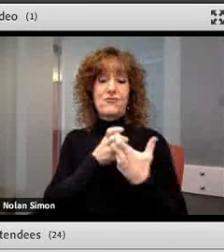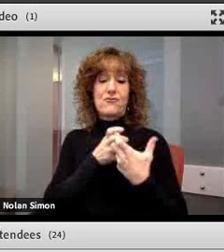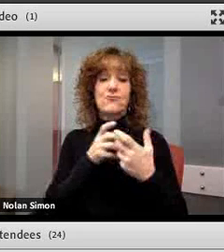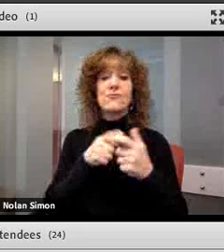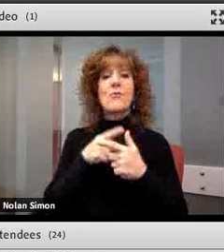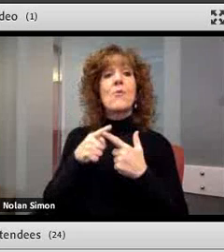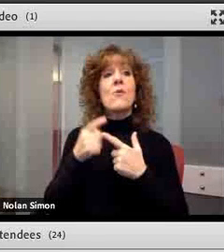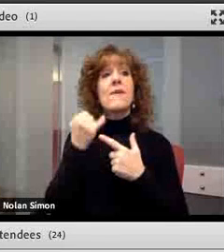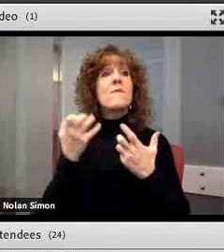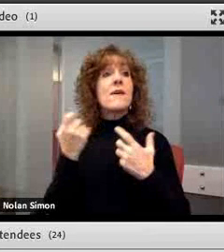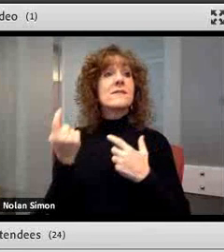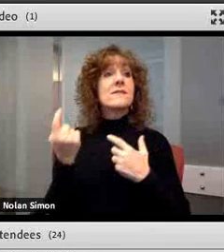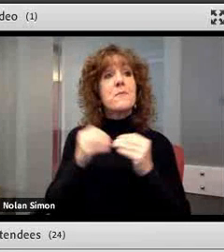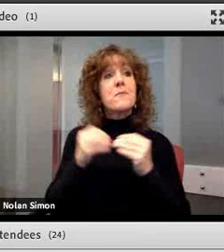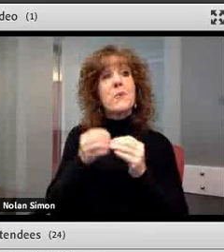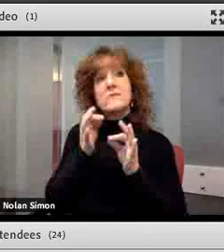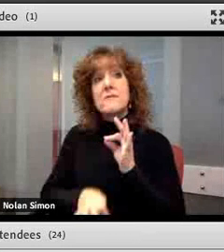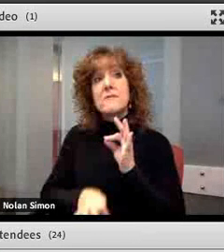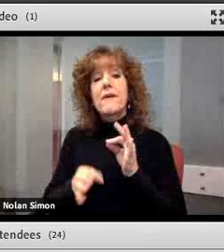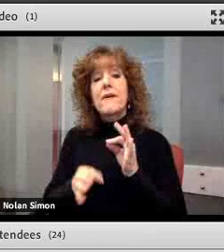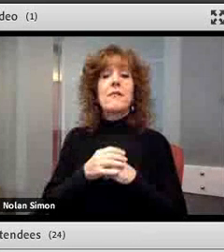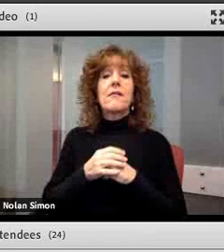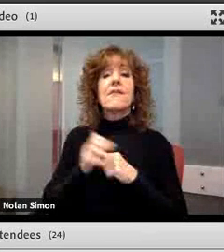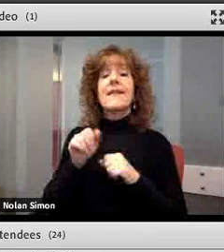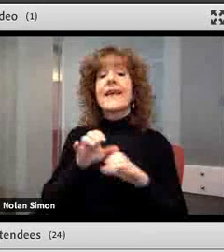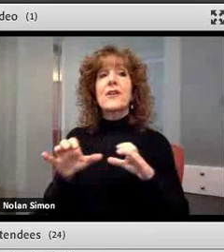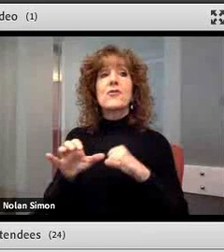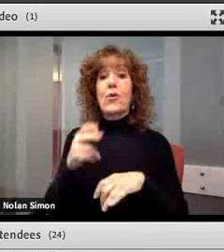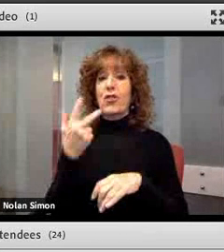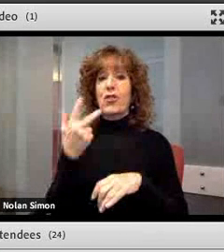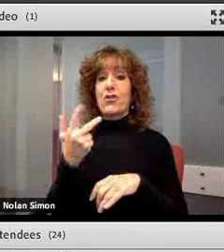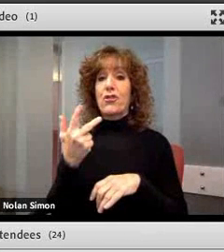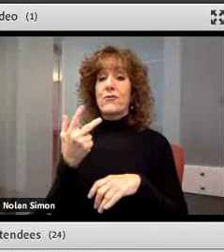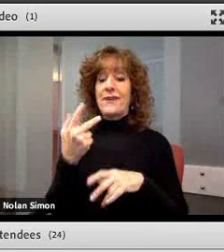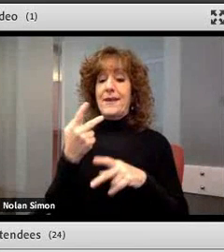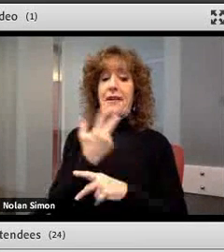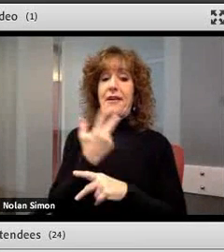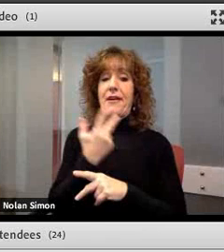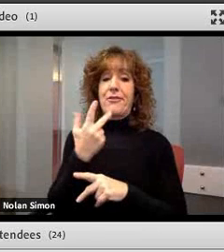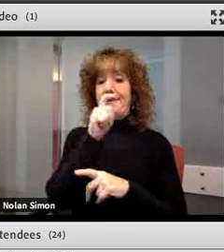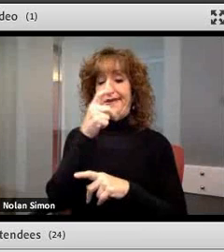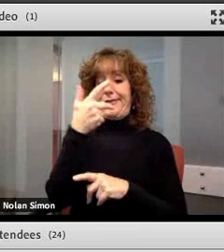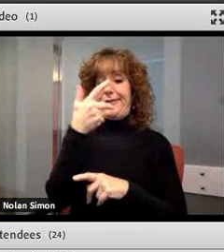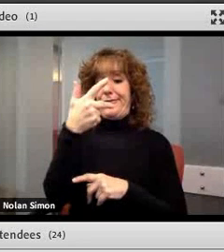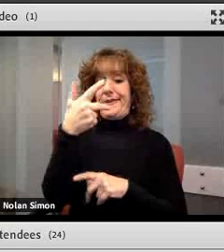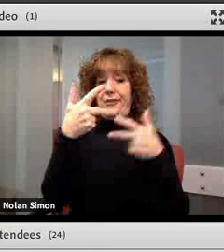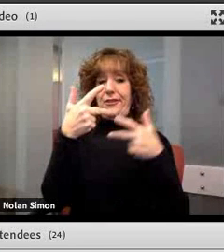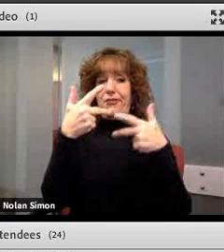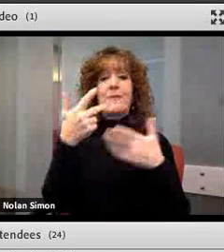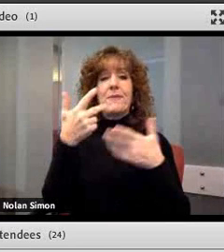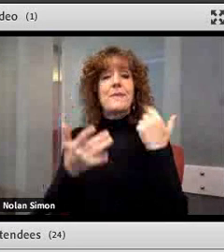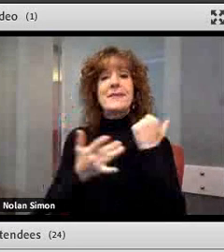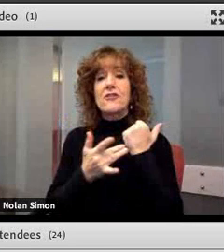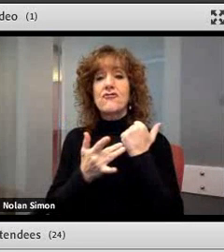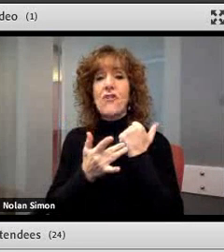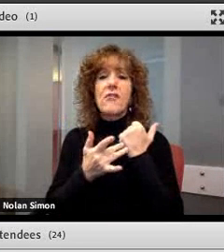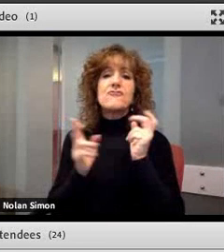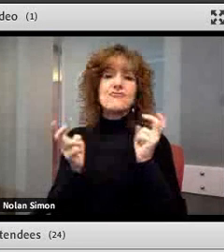or if you want something more simple, you could do a 3x3, and let's say maybe we do